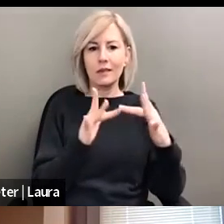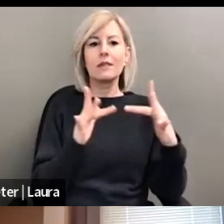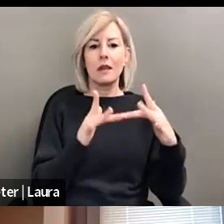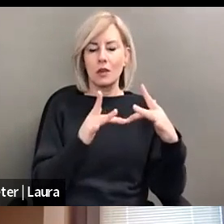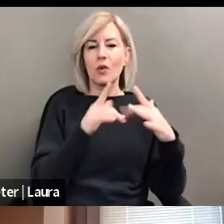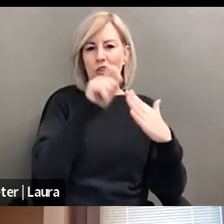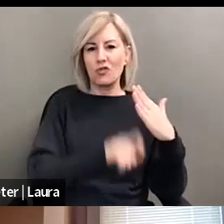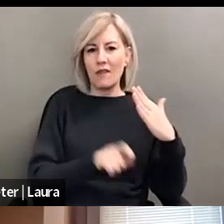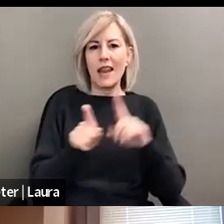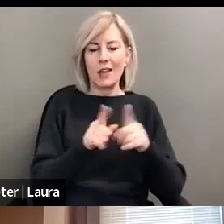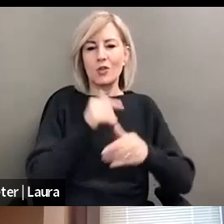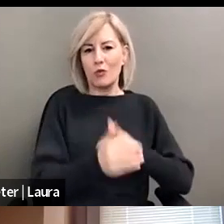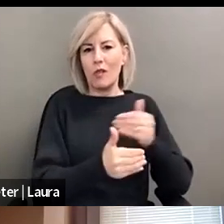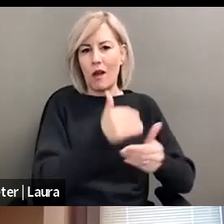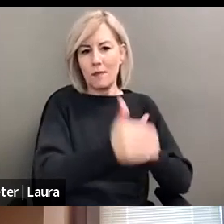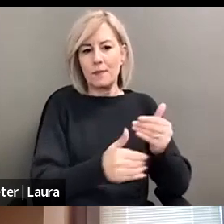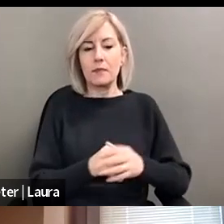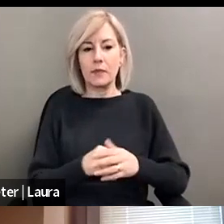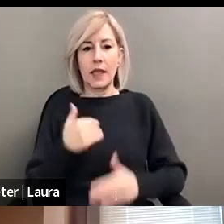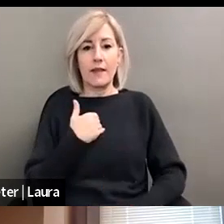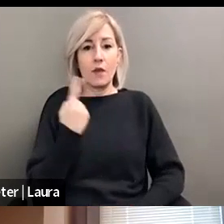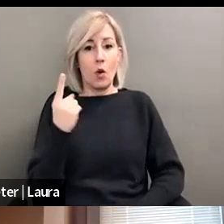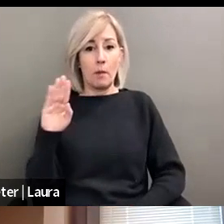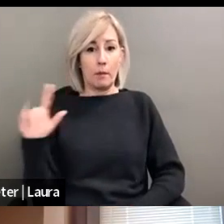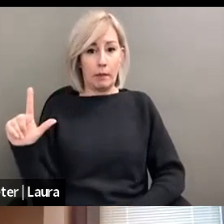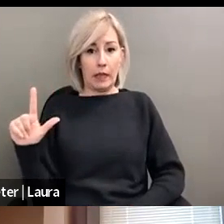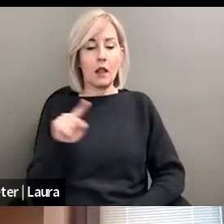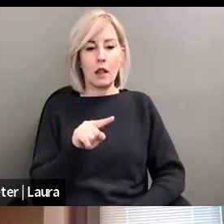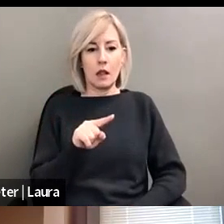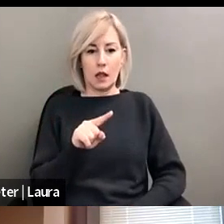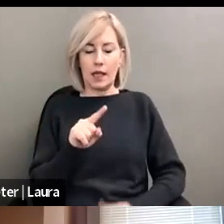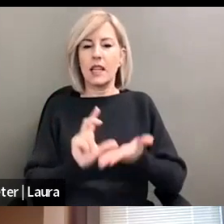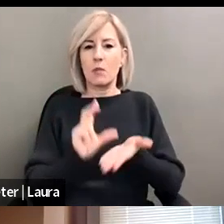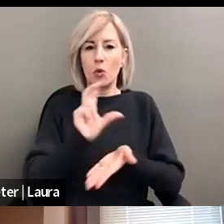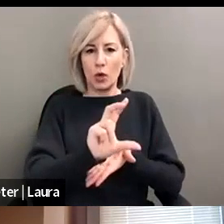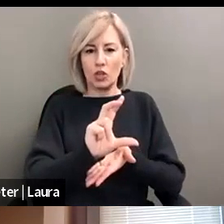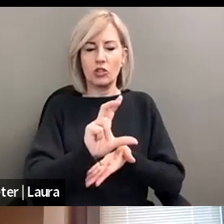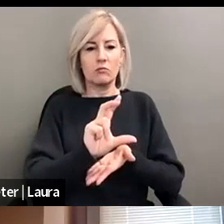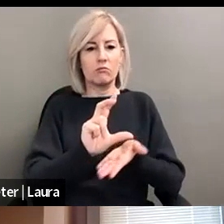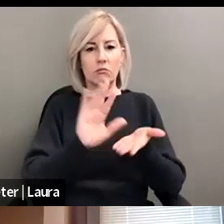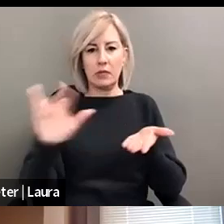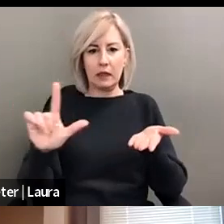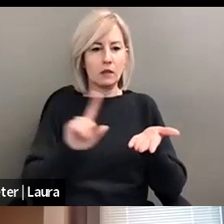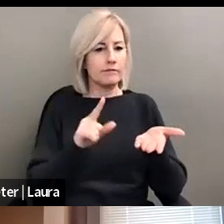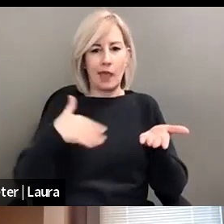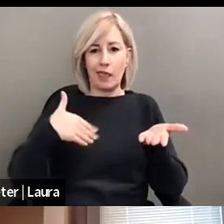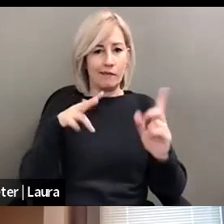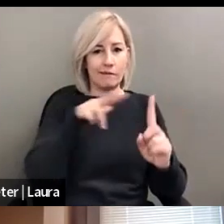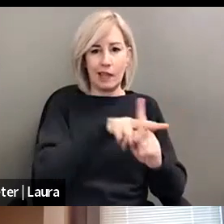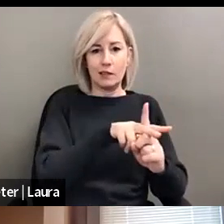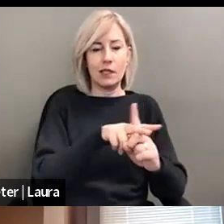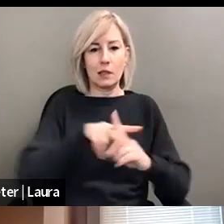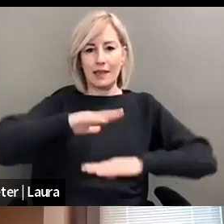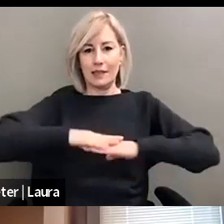kind of draft it as you move along. I have one bill that is an appropriations bill that I haven't even filed yet. It's on my desk